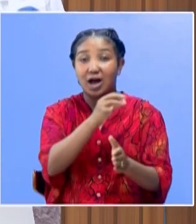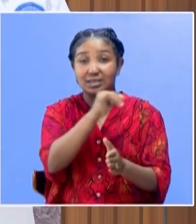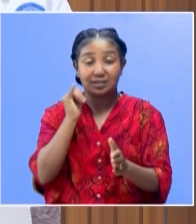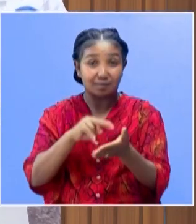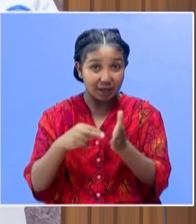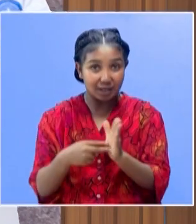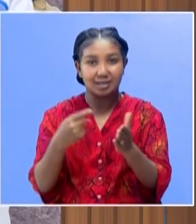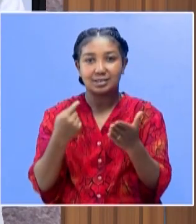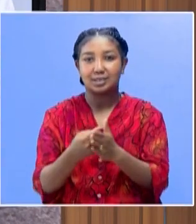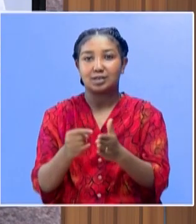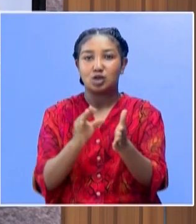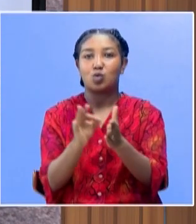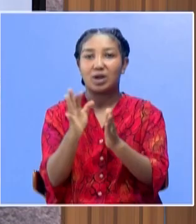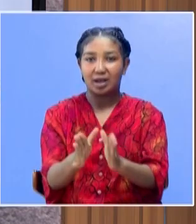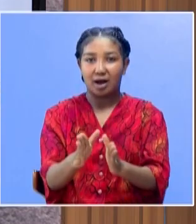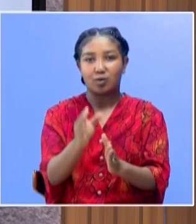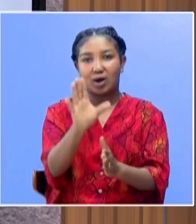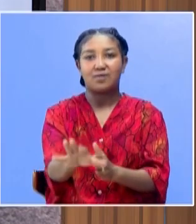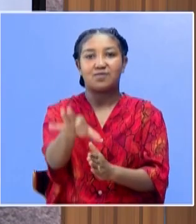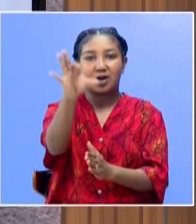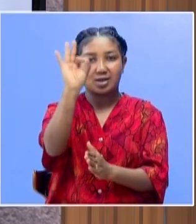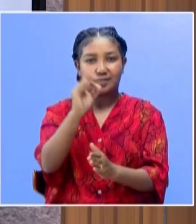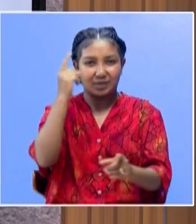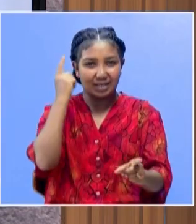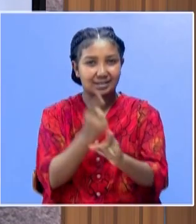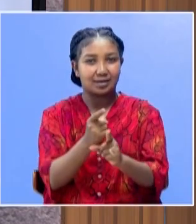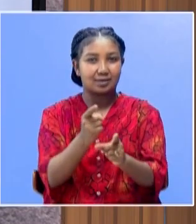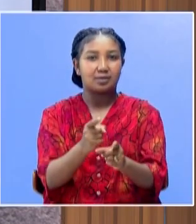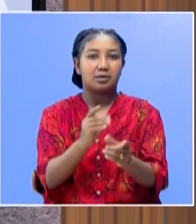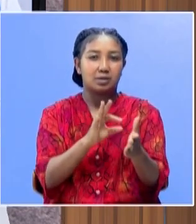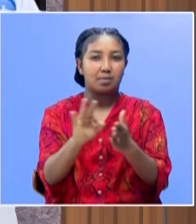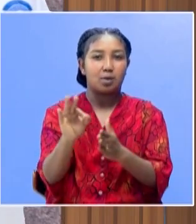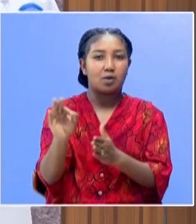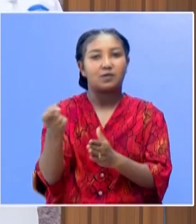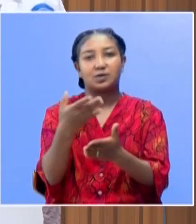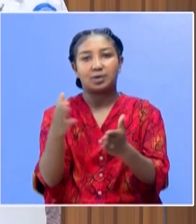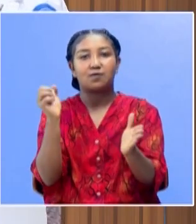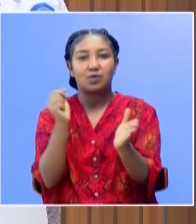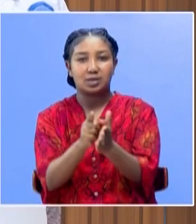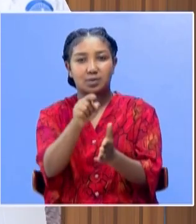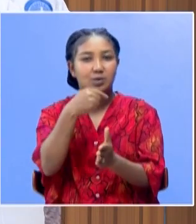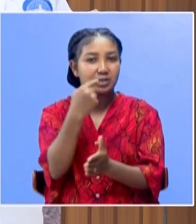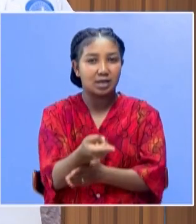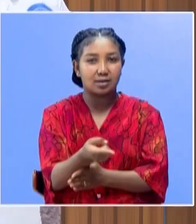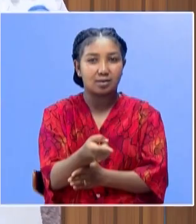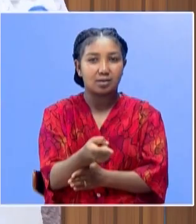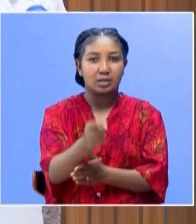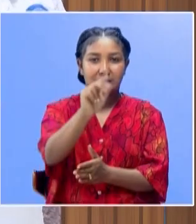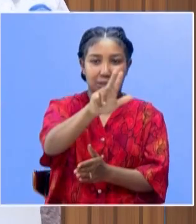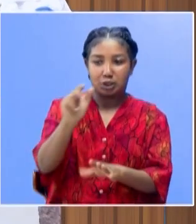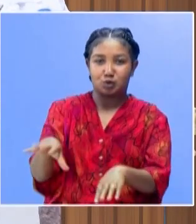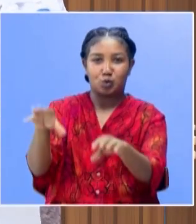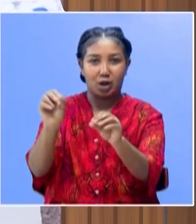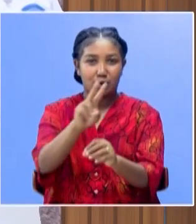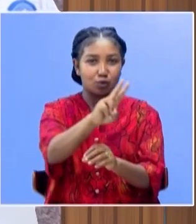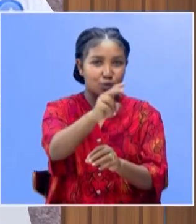adjectives, these numericals, you can find the exact number of something. For example, you say 3 students,